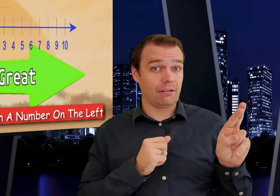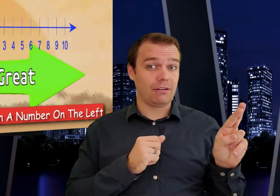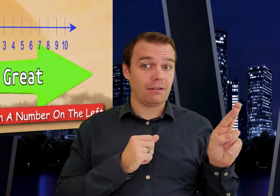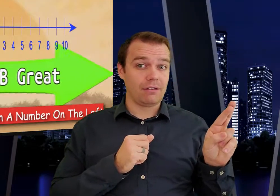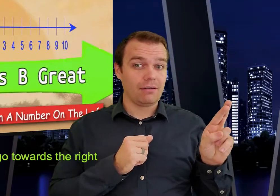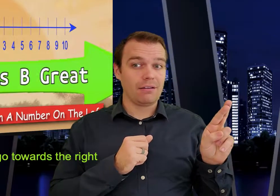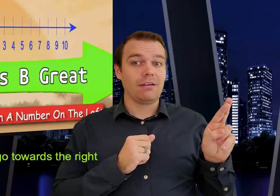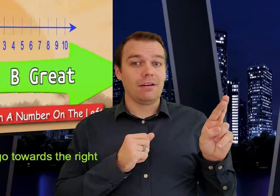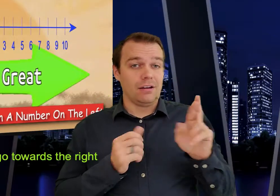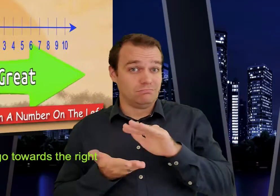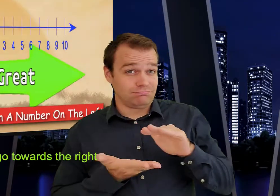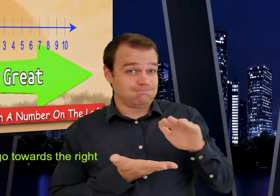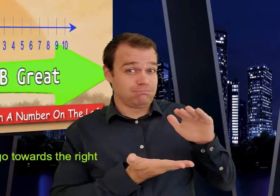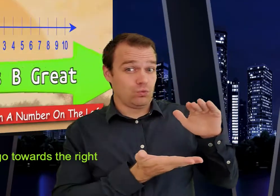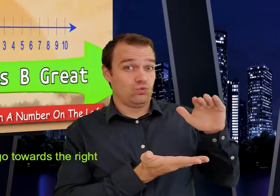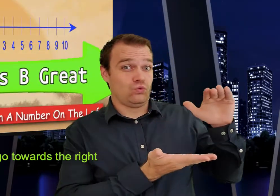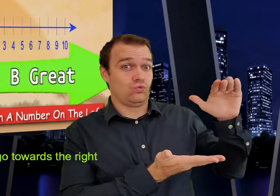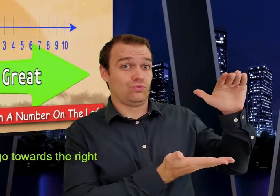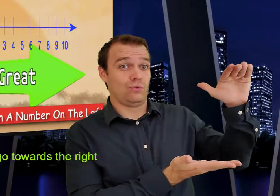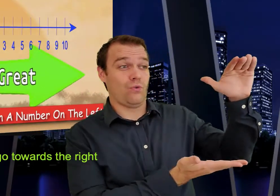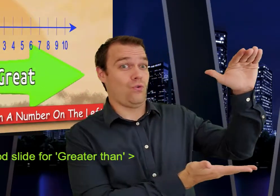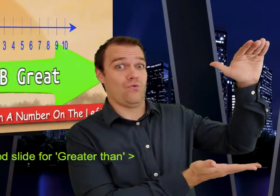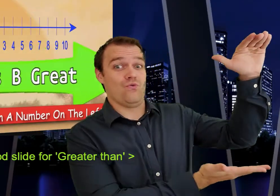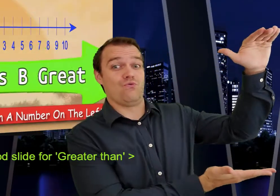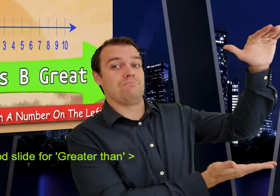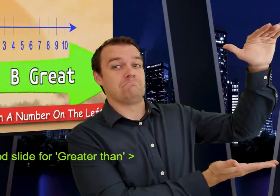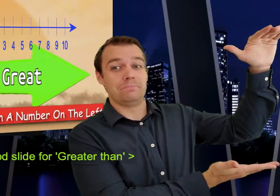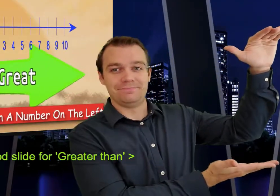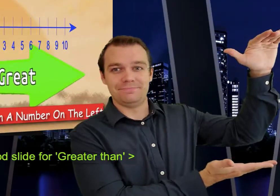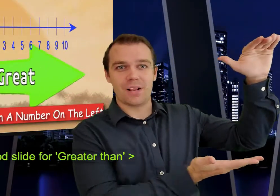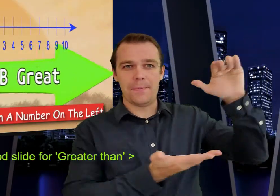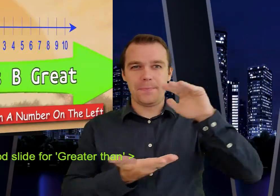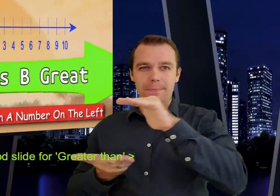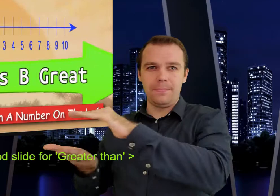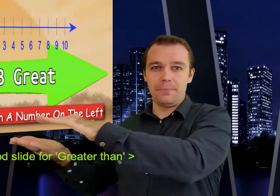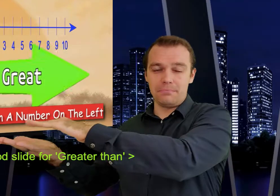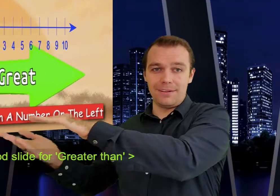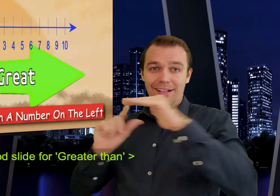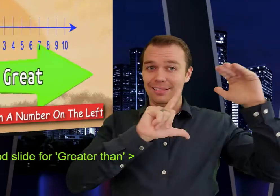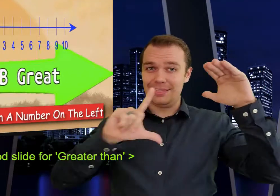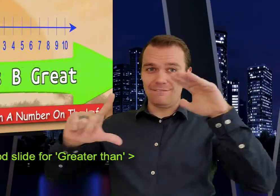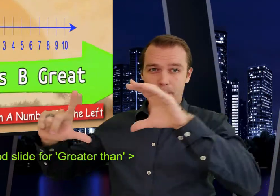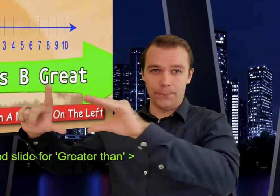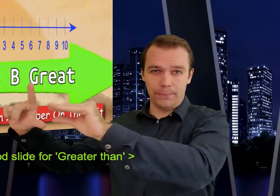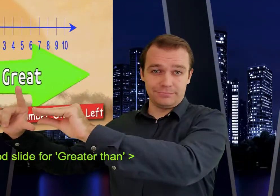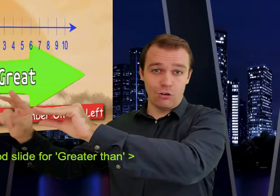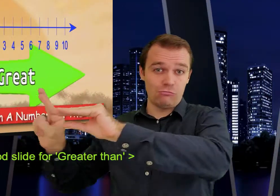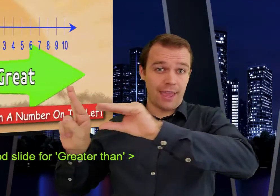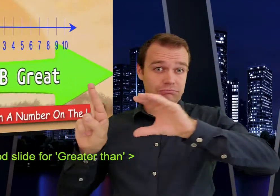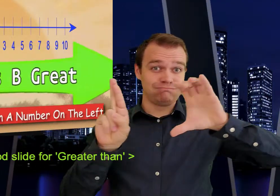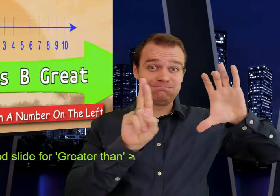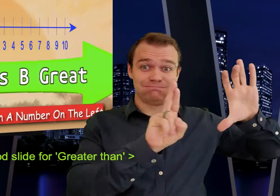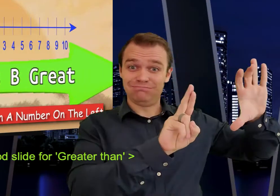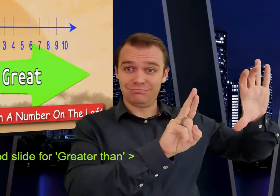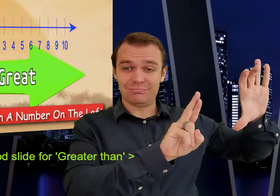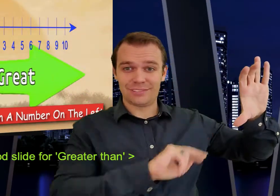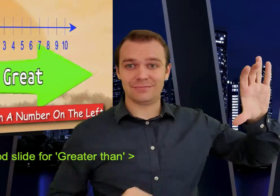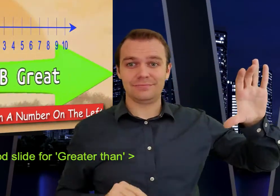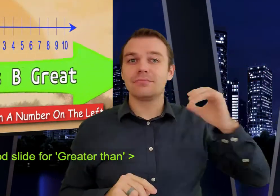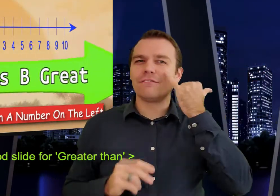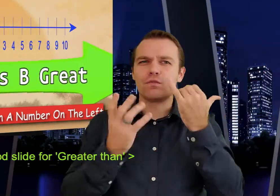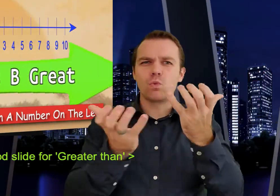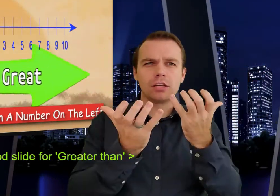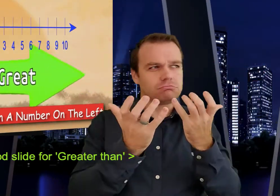on the right, I have also created a good slide for greater than. You can see it